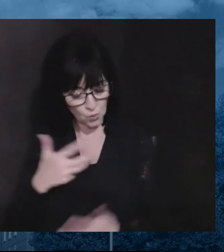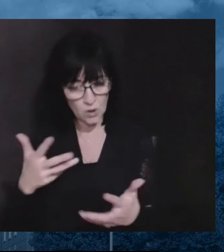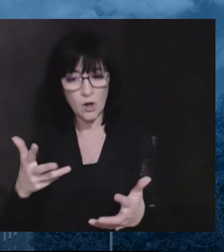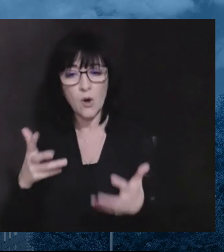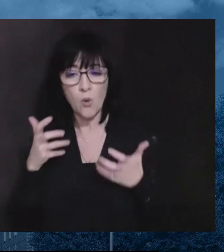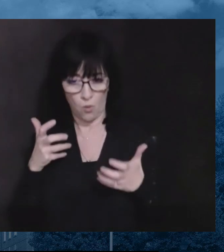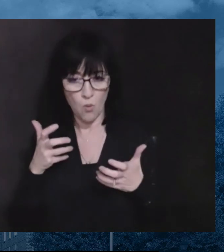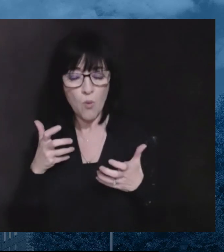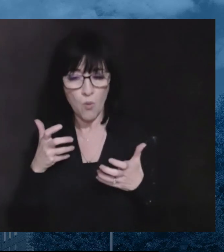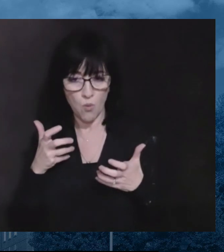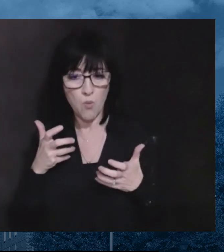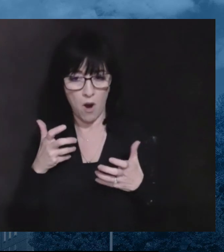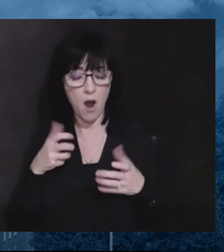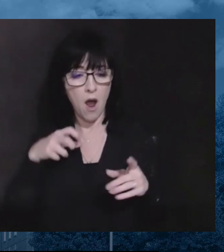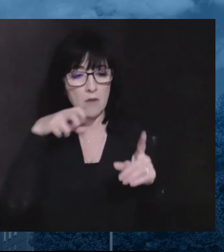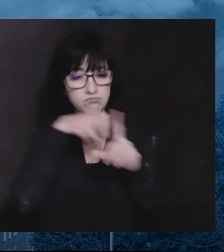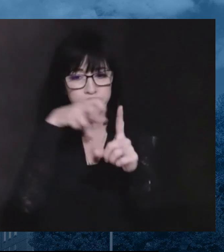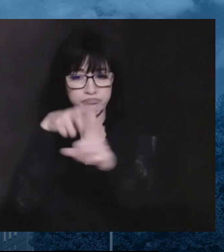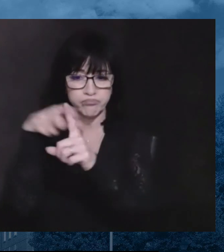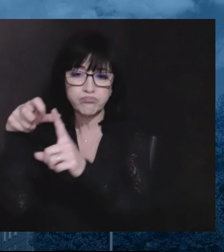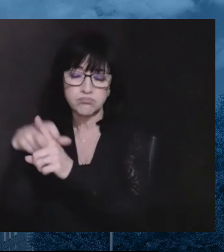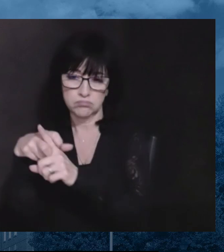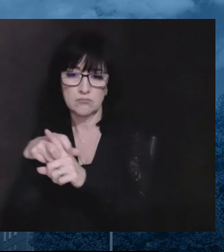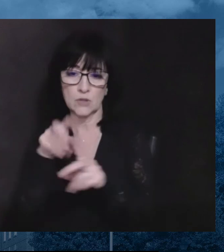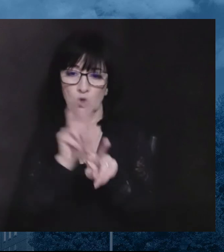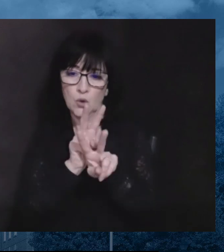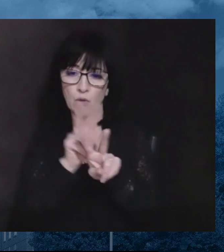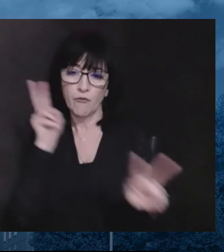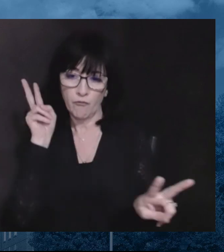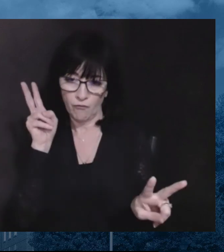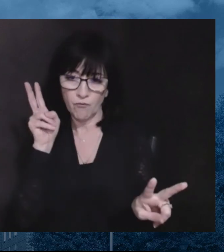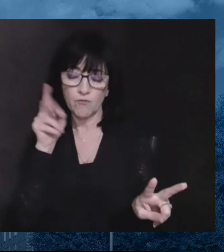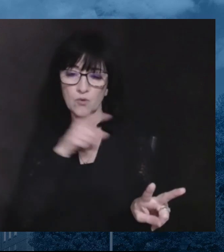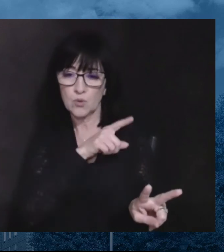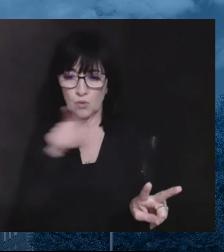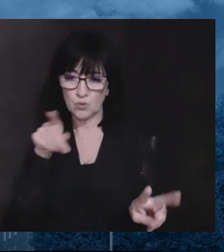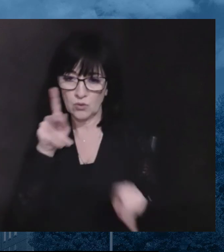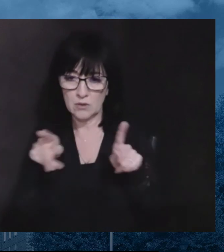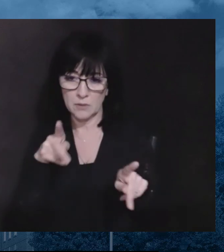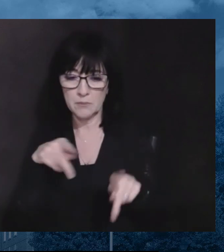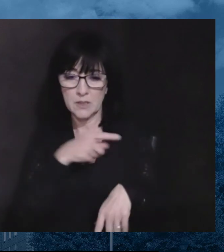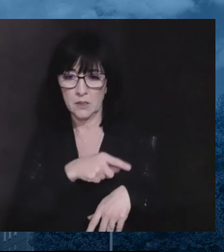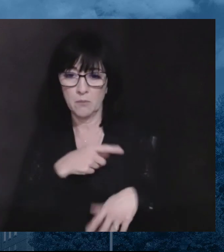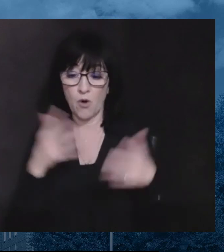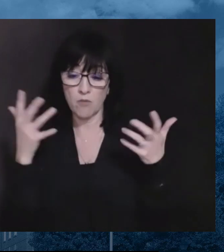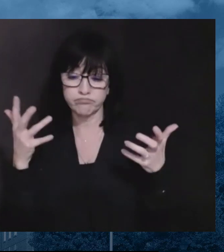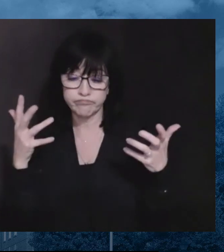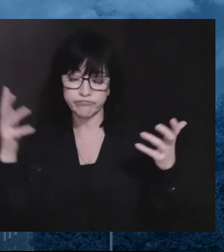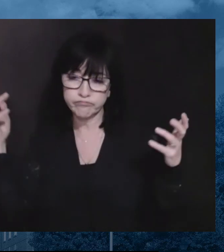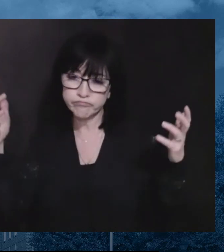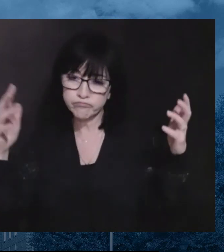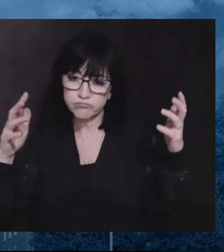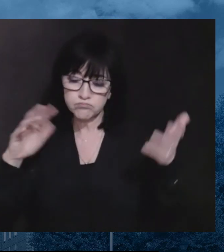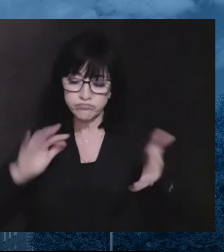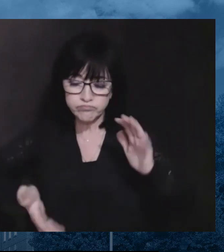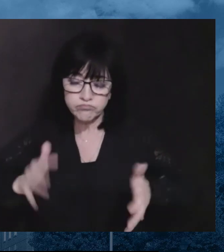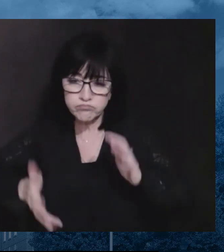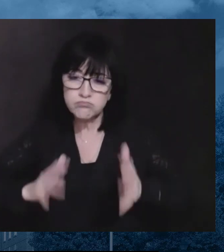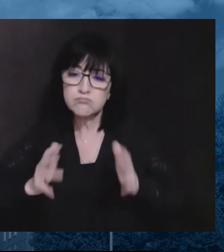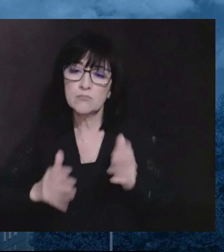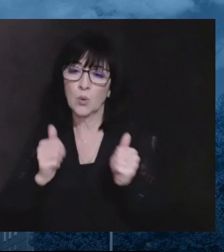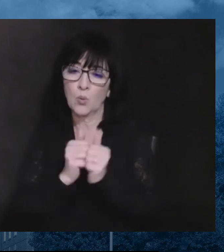particularly those who have hands-on contact, the vaccine as soon as possible. We know that partnerships have been created